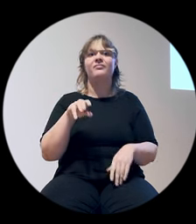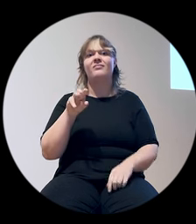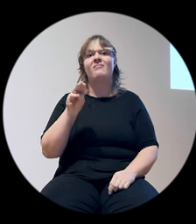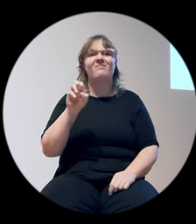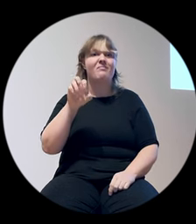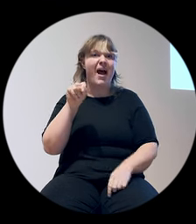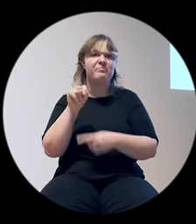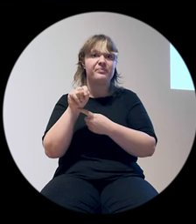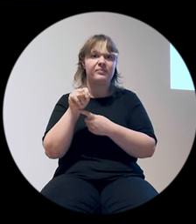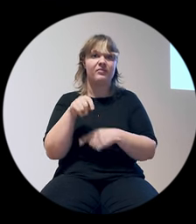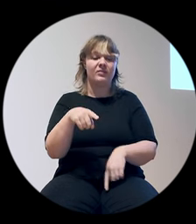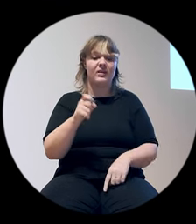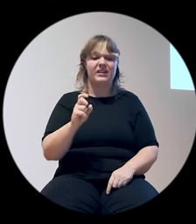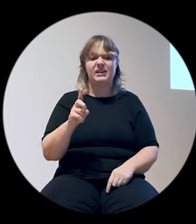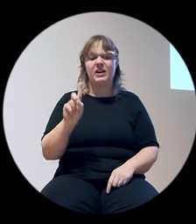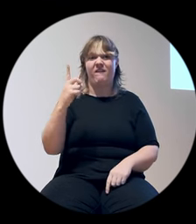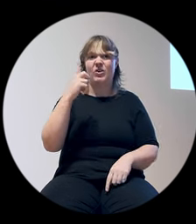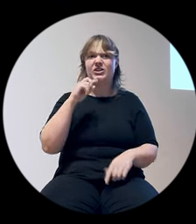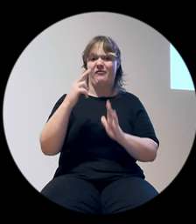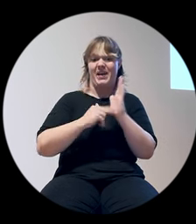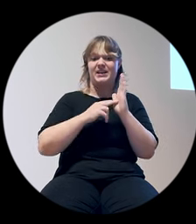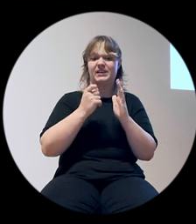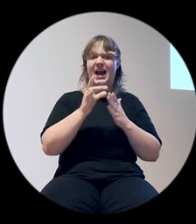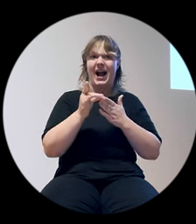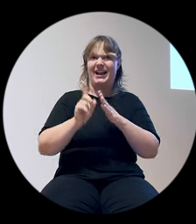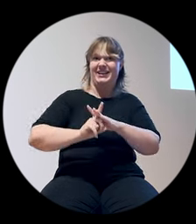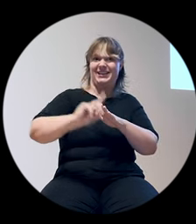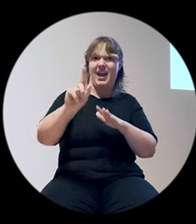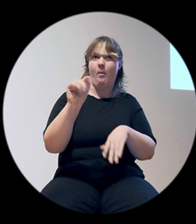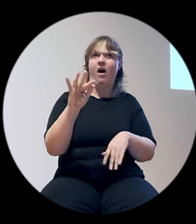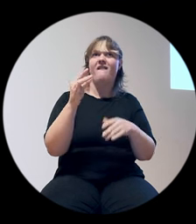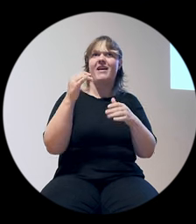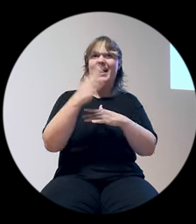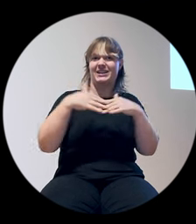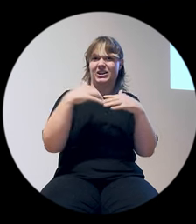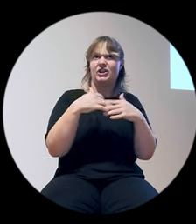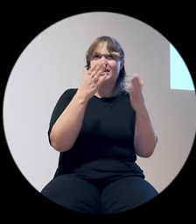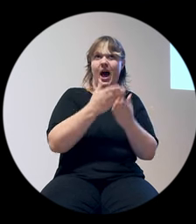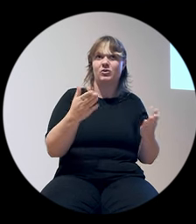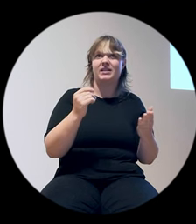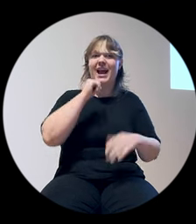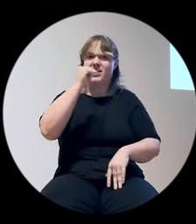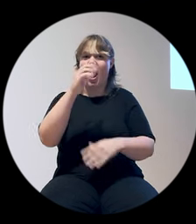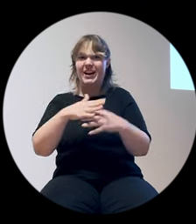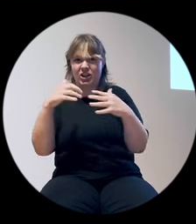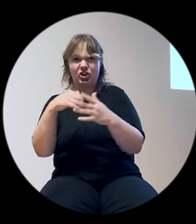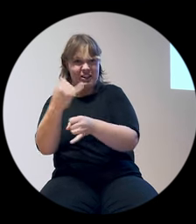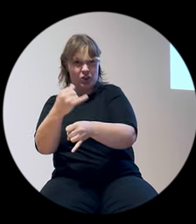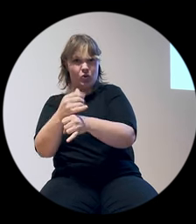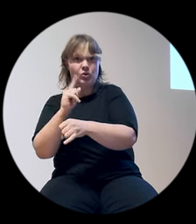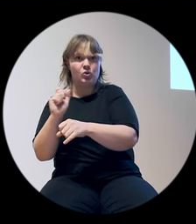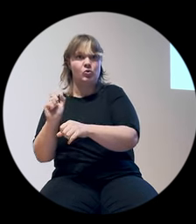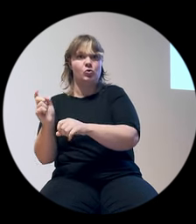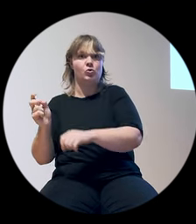series of hide paintings guiding the escape of indigenous remains and objects in non-indigenous institutions to return to their home